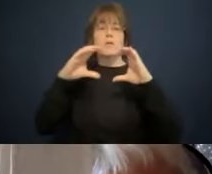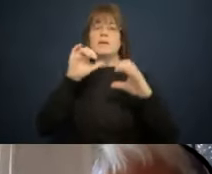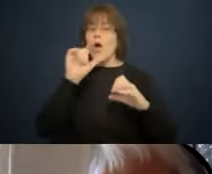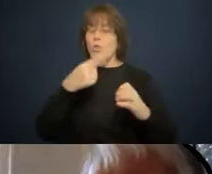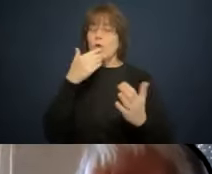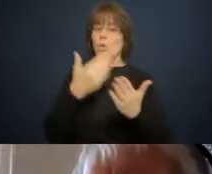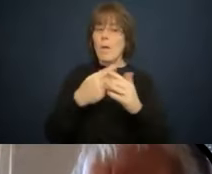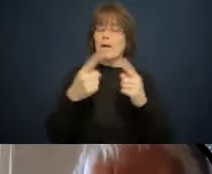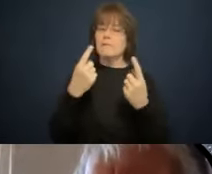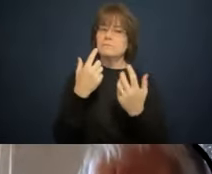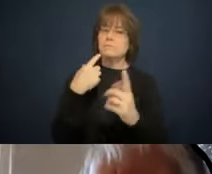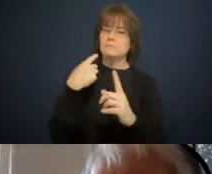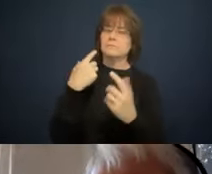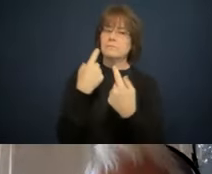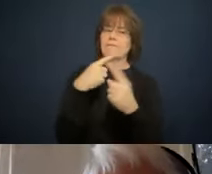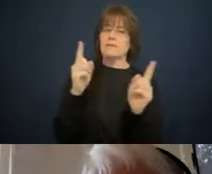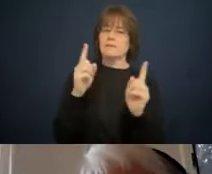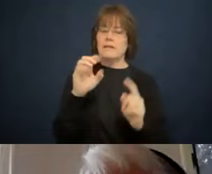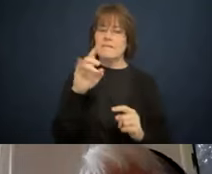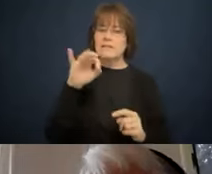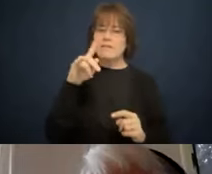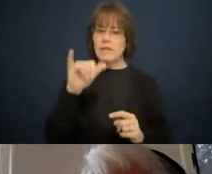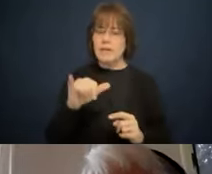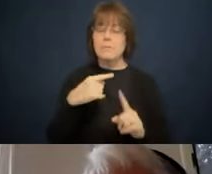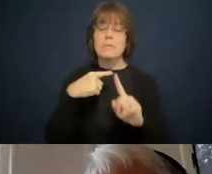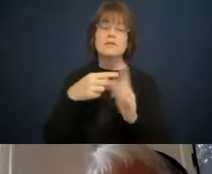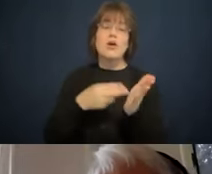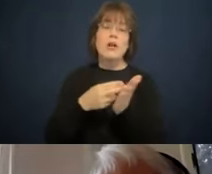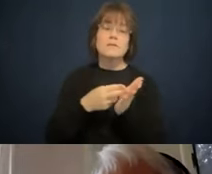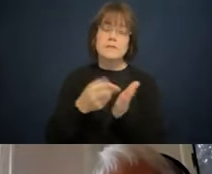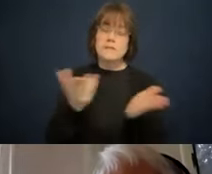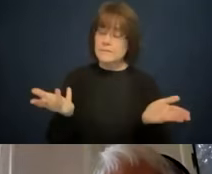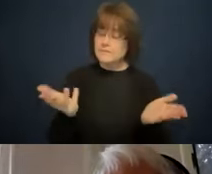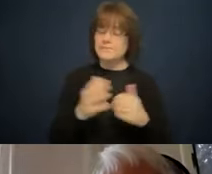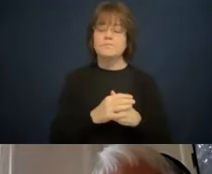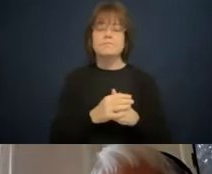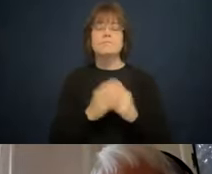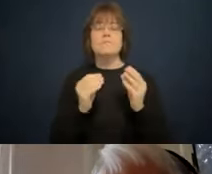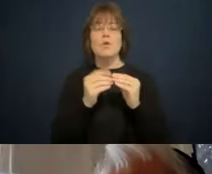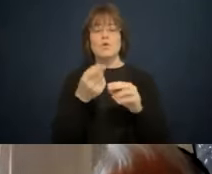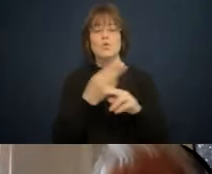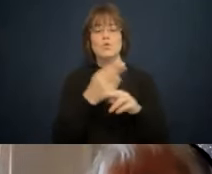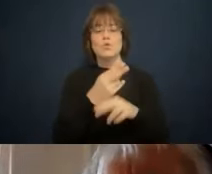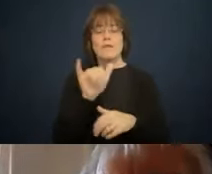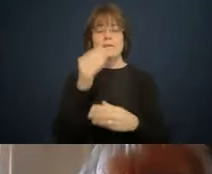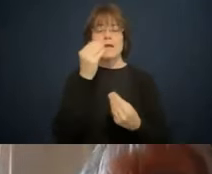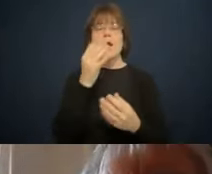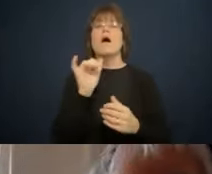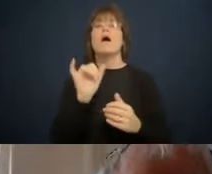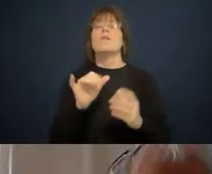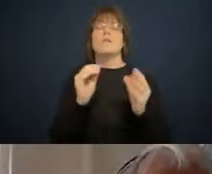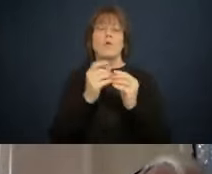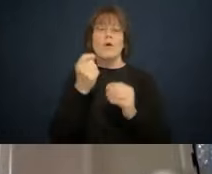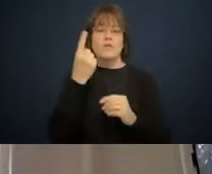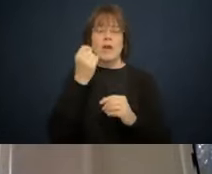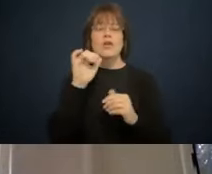but effectively and honestly. the more you use data, the more you realize it can